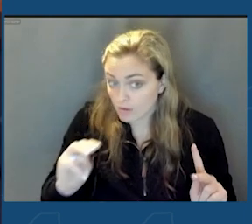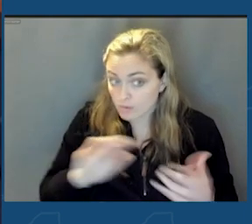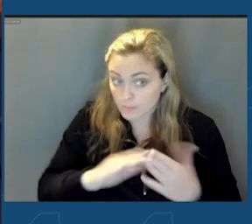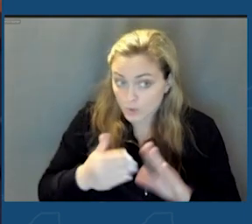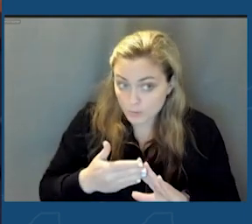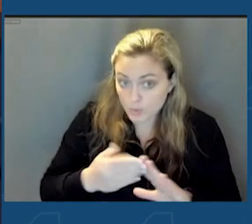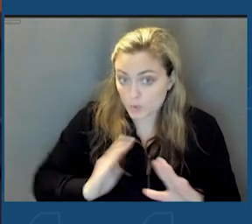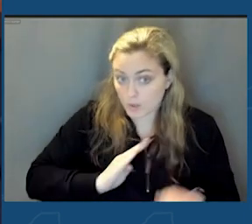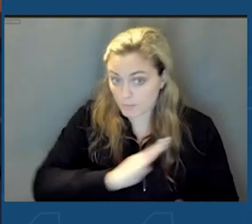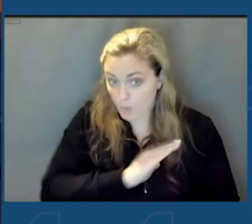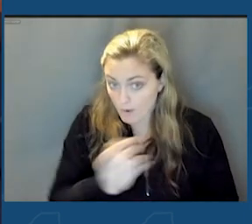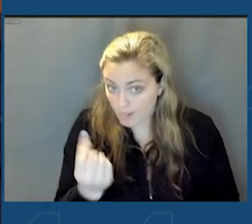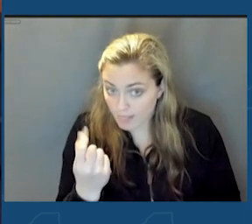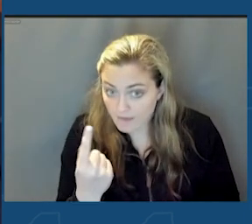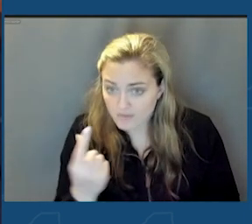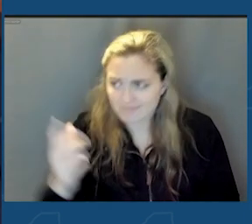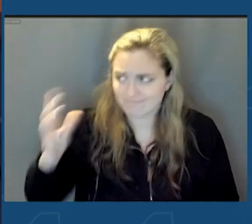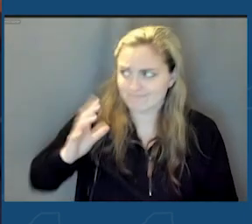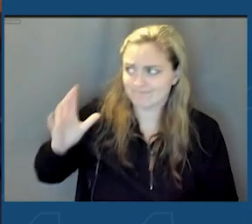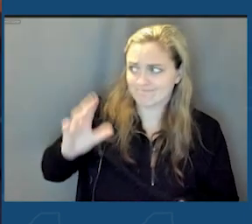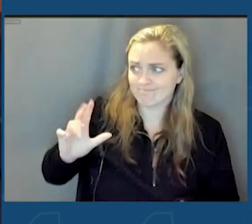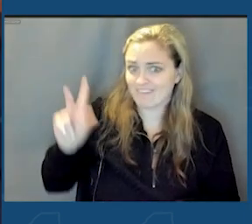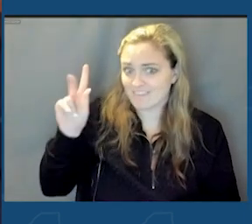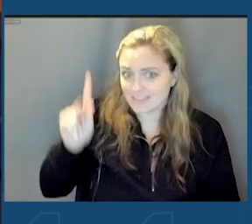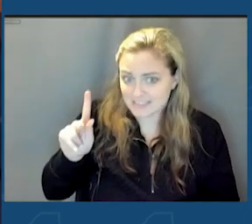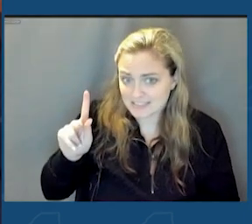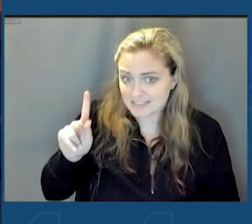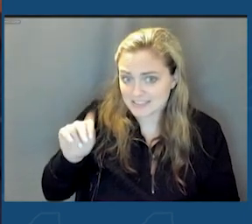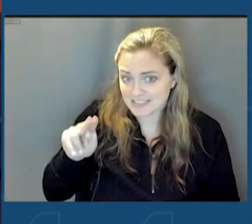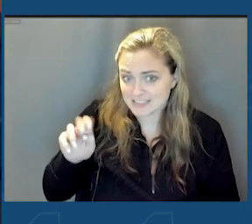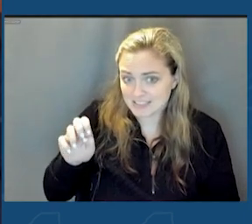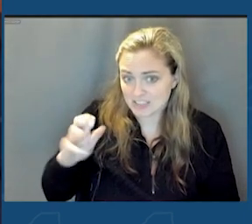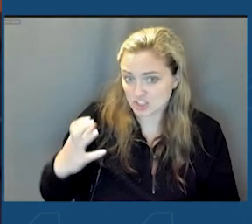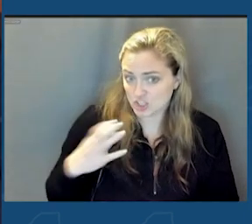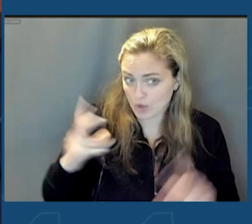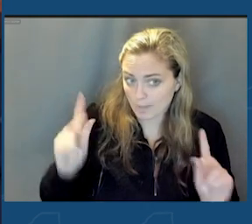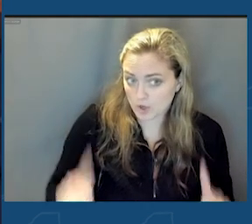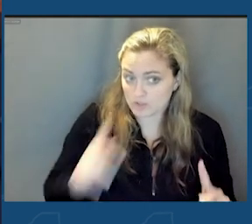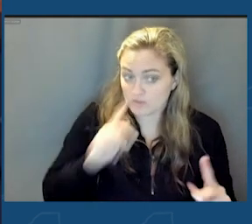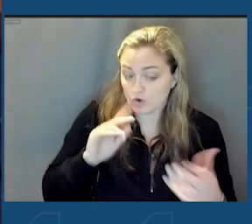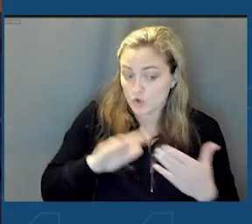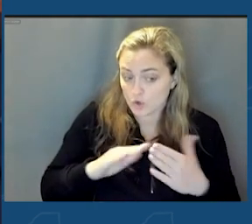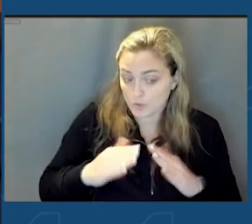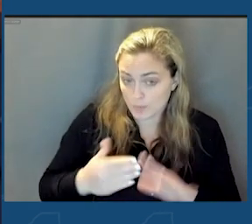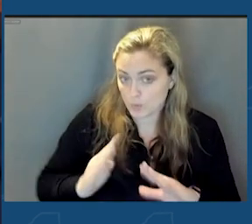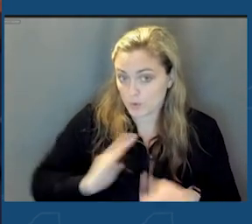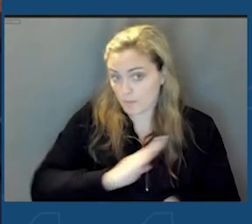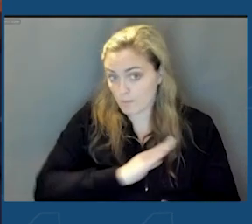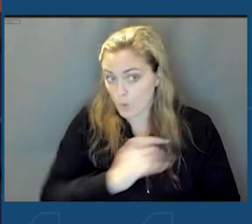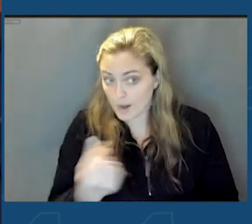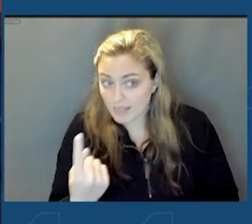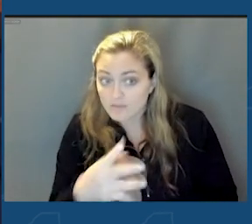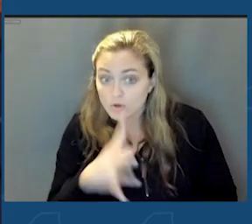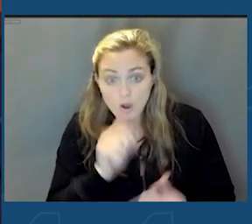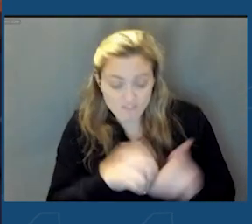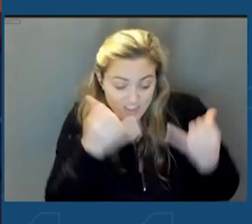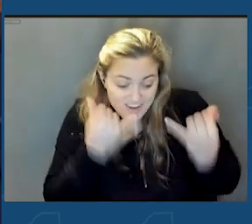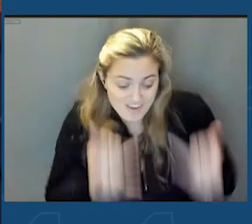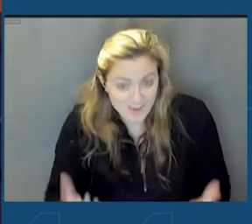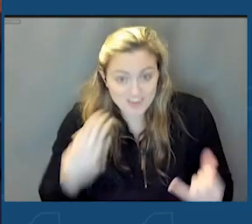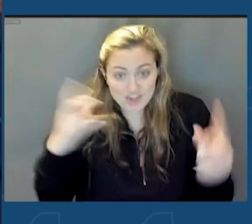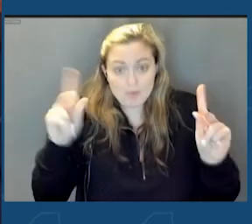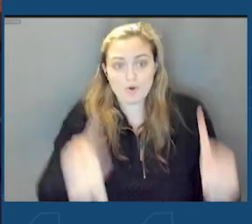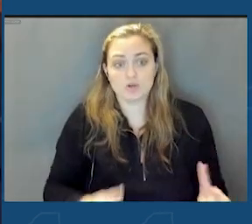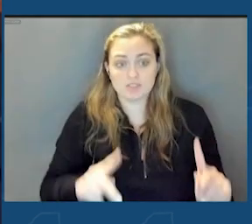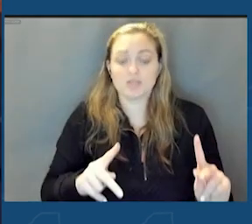11, as the former vice chair of economic development for Community Board 11, and I also speak for the current chair, who's here